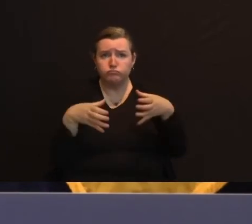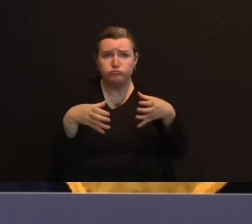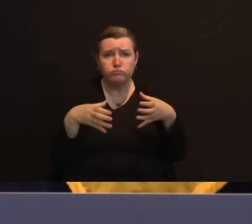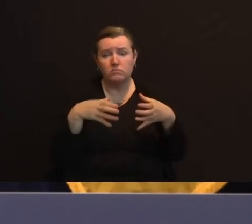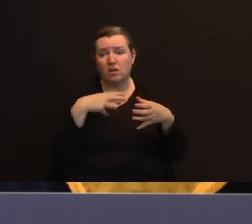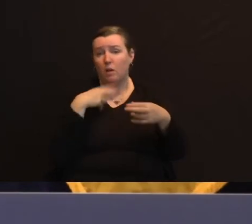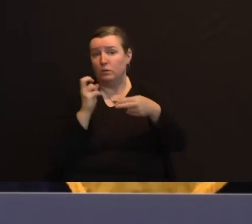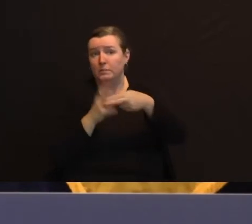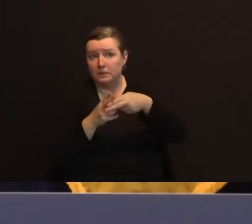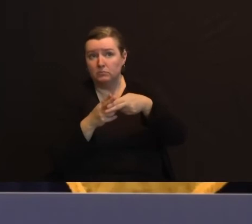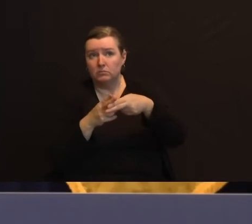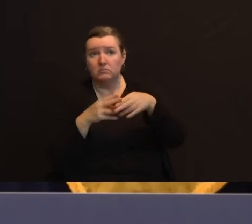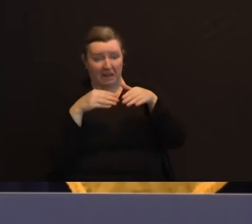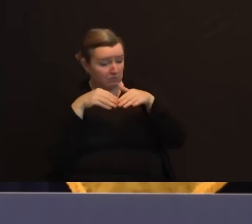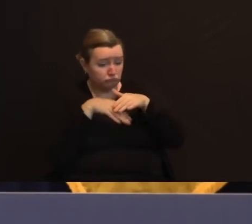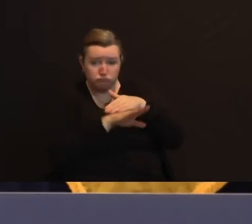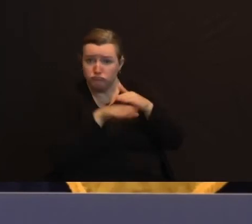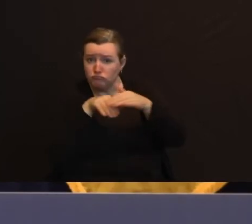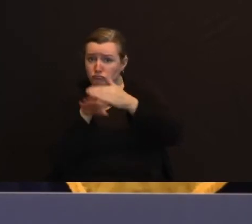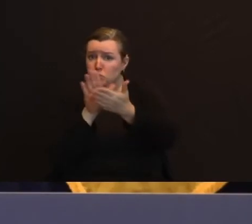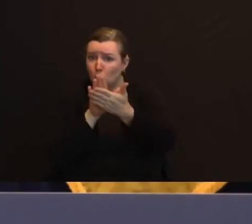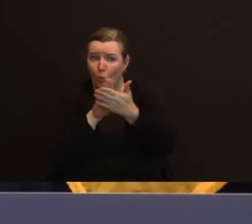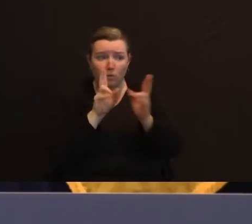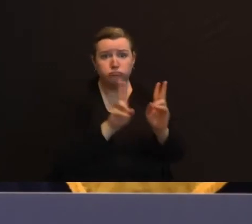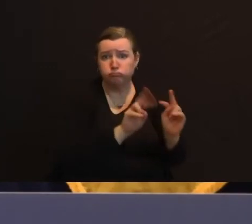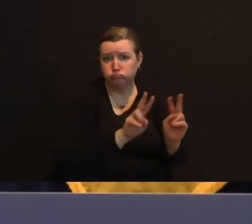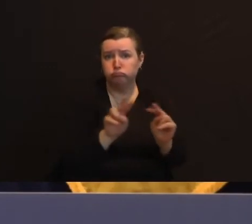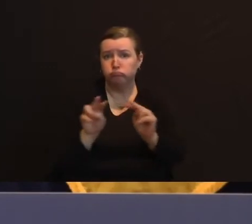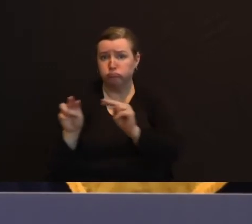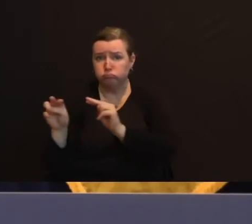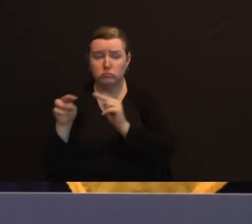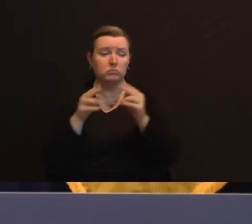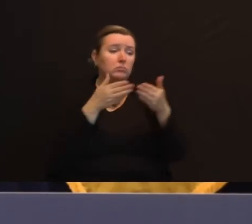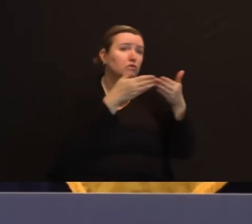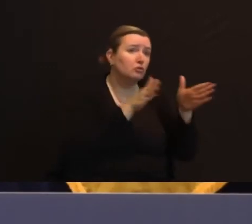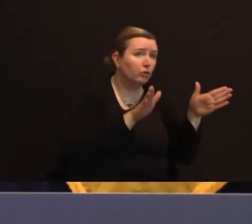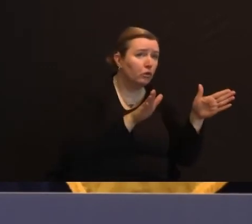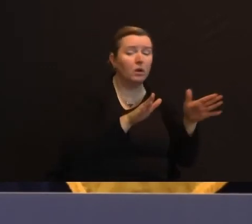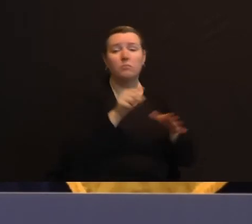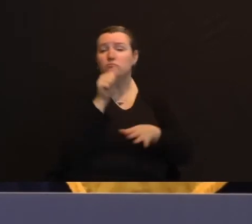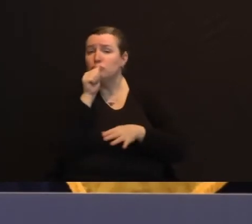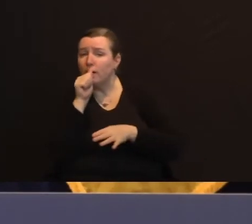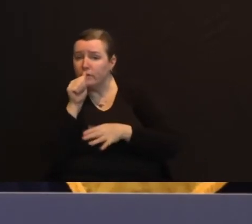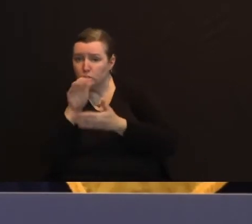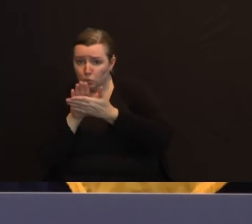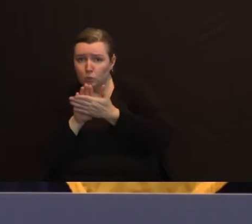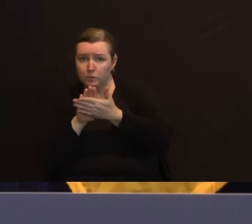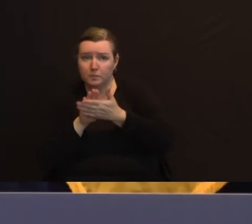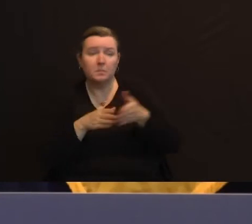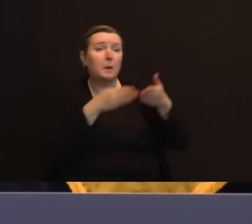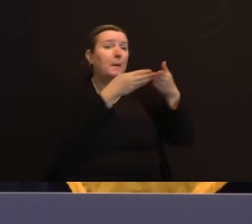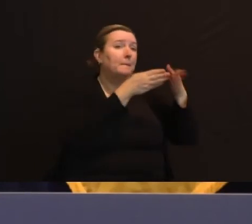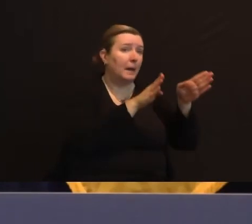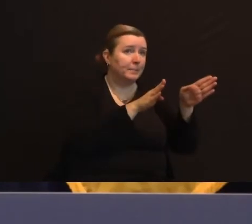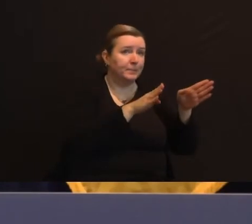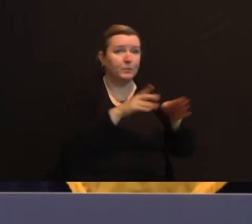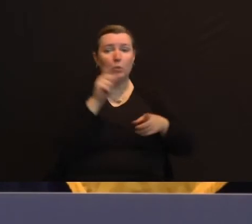toured a handful, both public and private. In fact, 2 public and 1 Catholic.